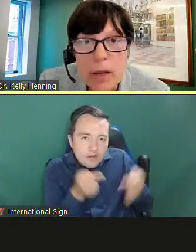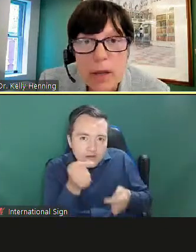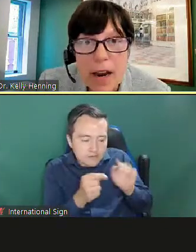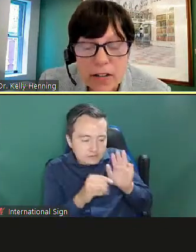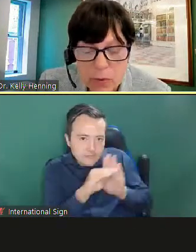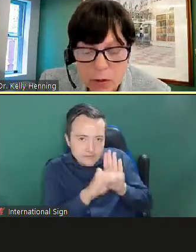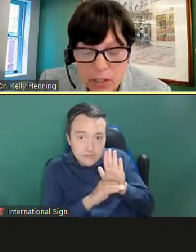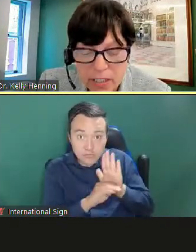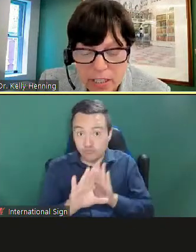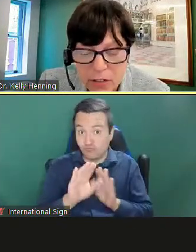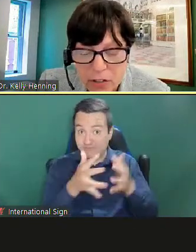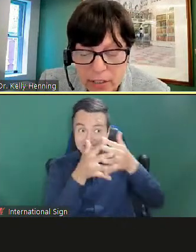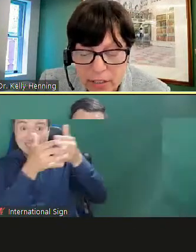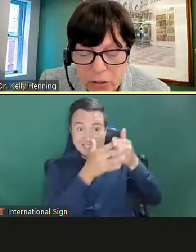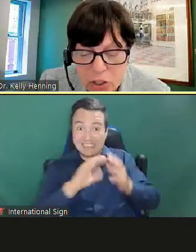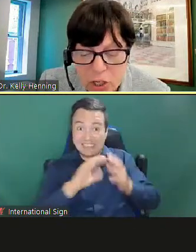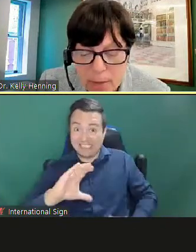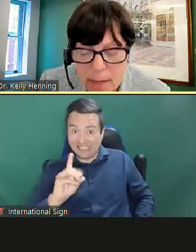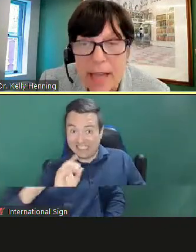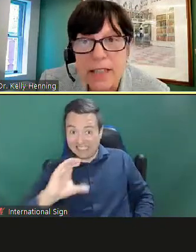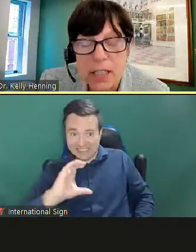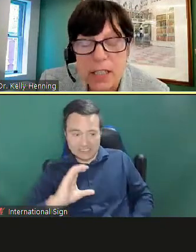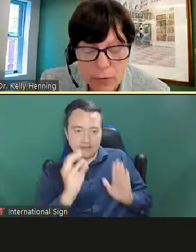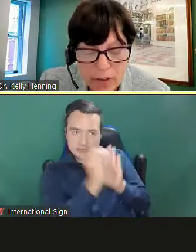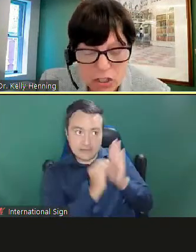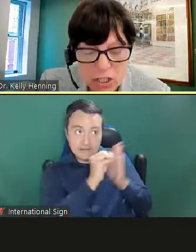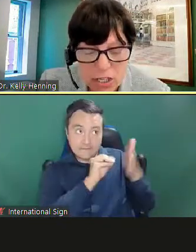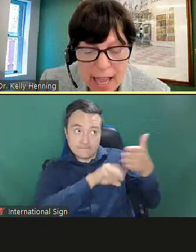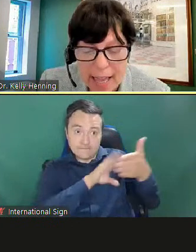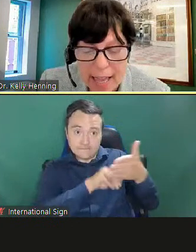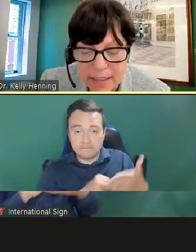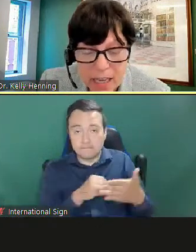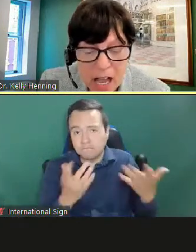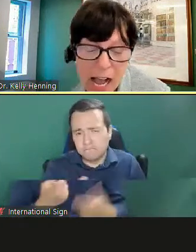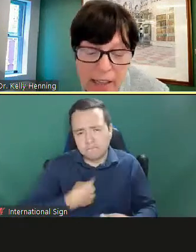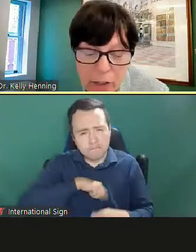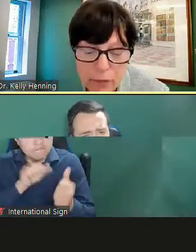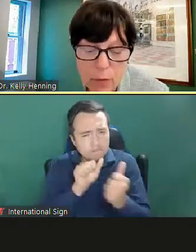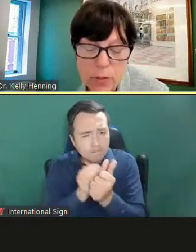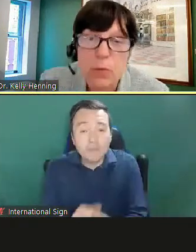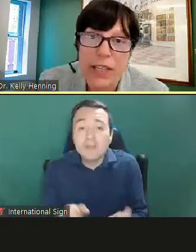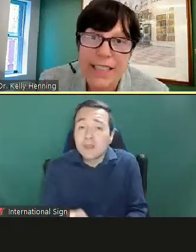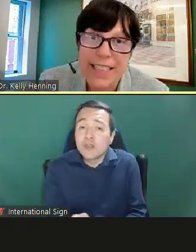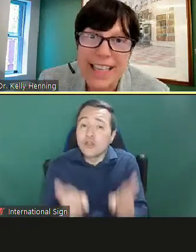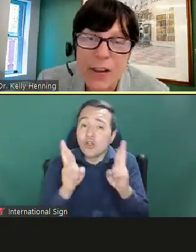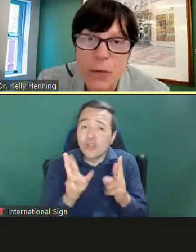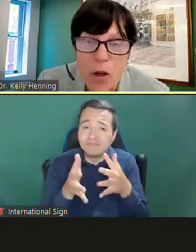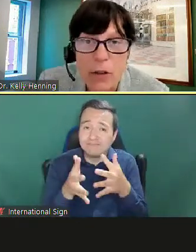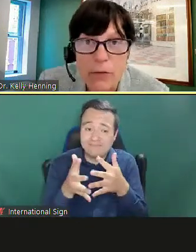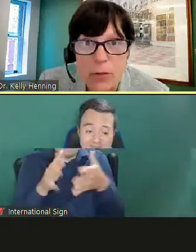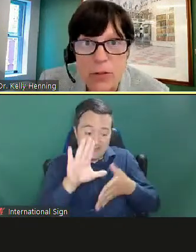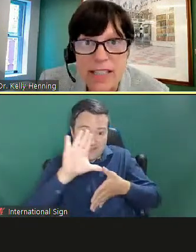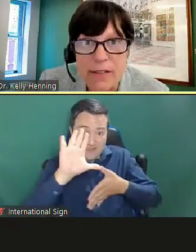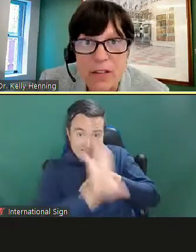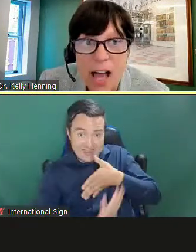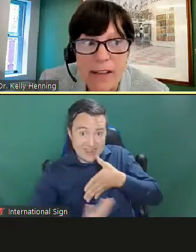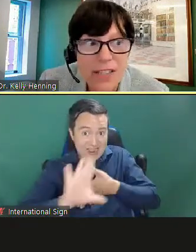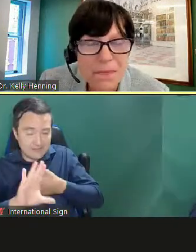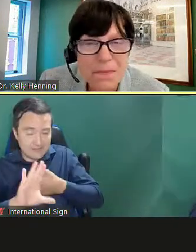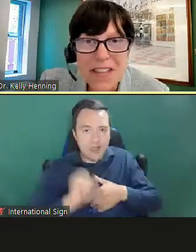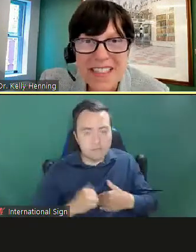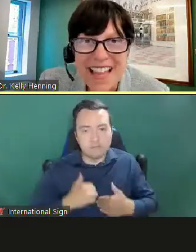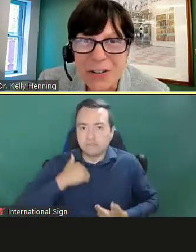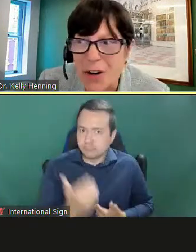We hope the Americas will continue their leadership in NCD prevention, and I look forward to working together with all of you to save